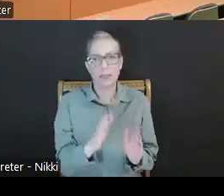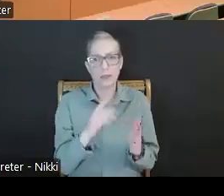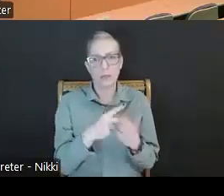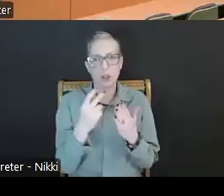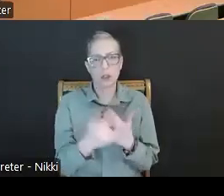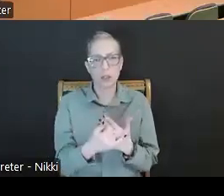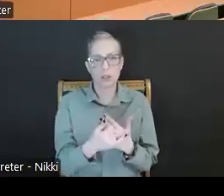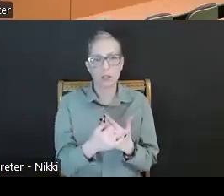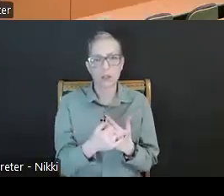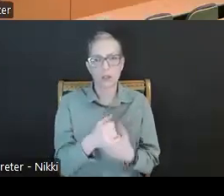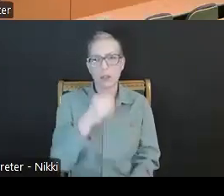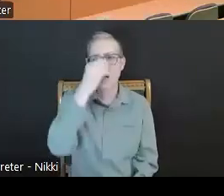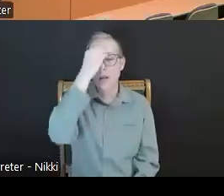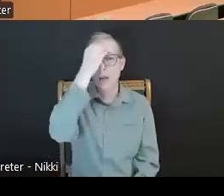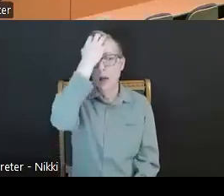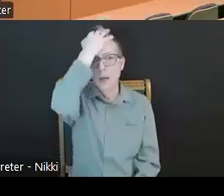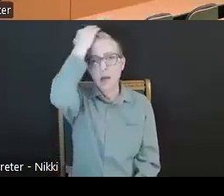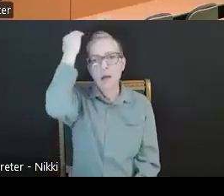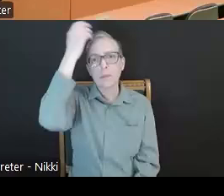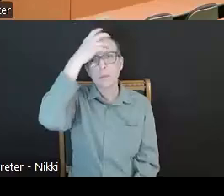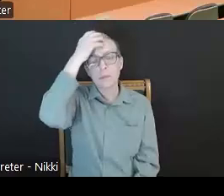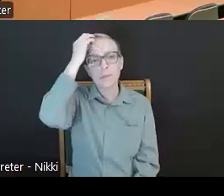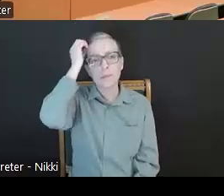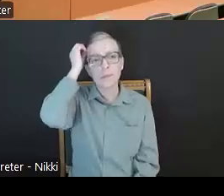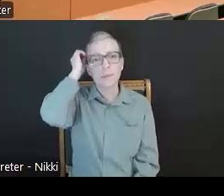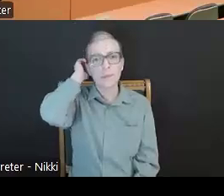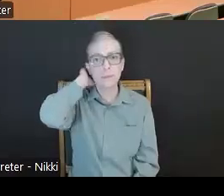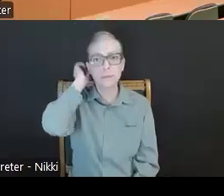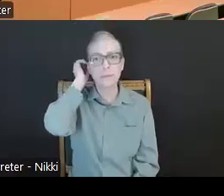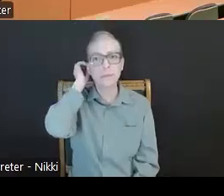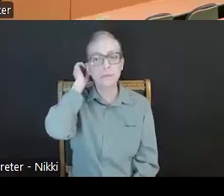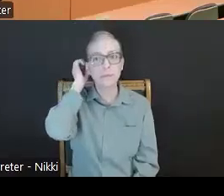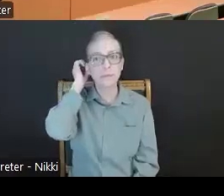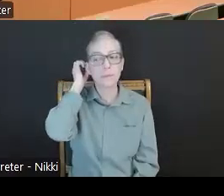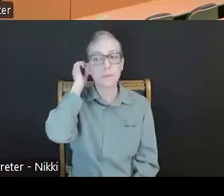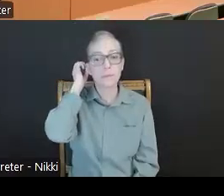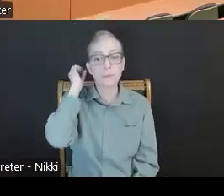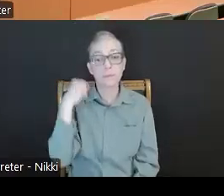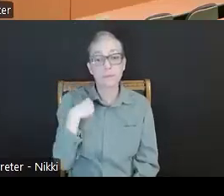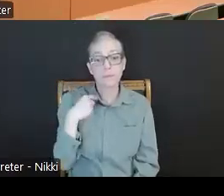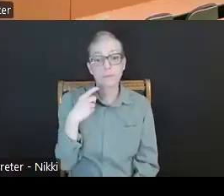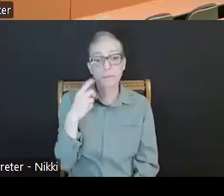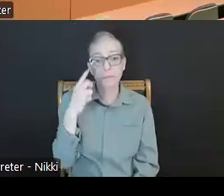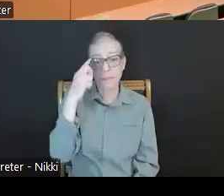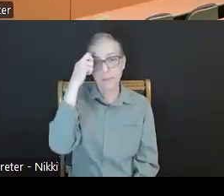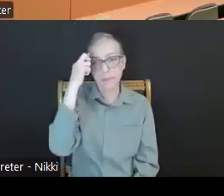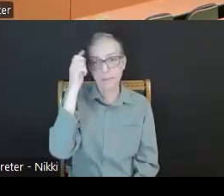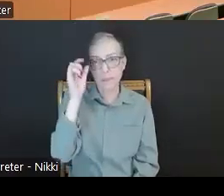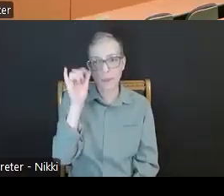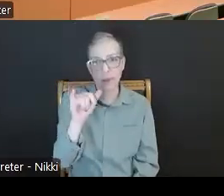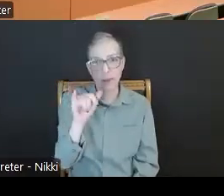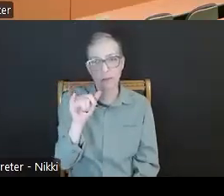project. And I think that's awesome because I